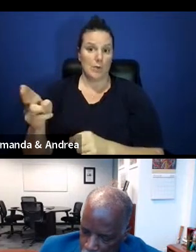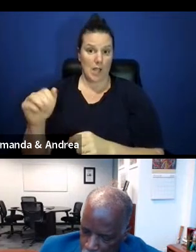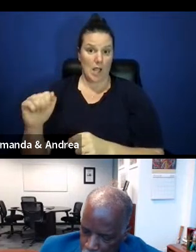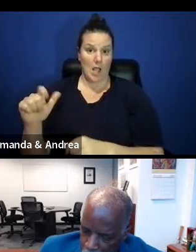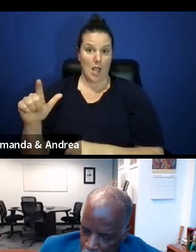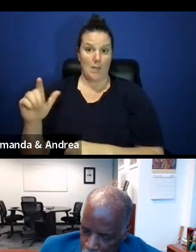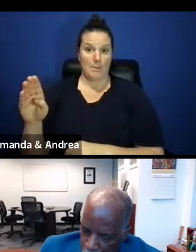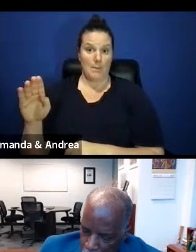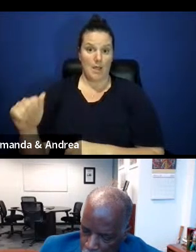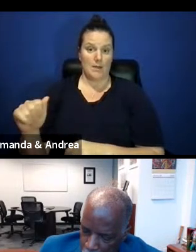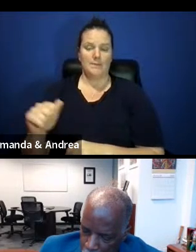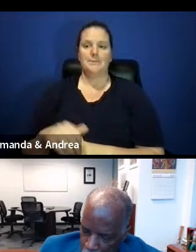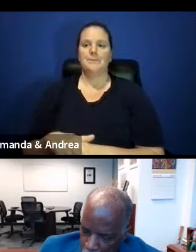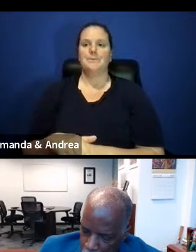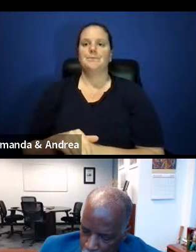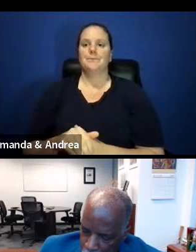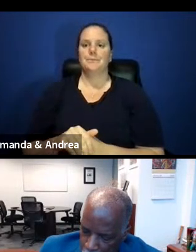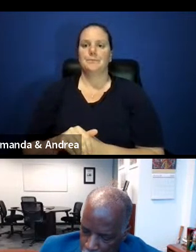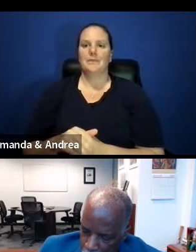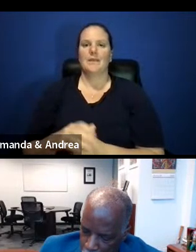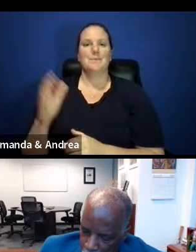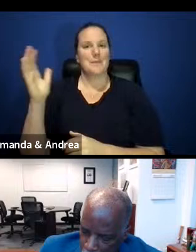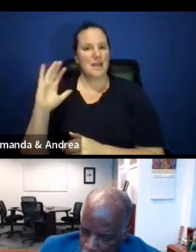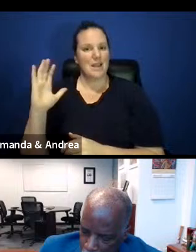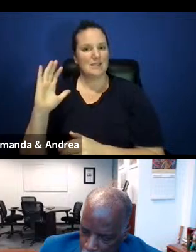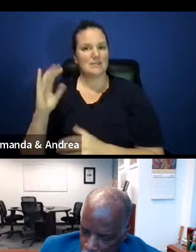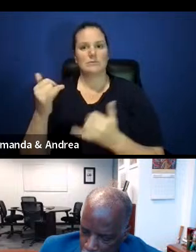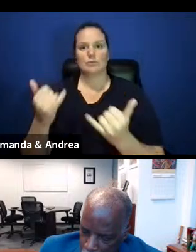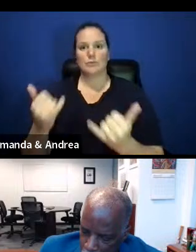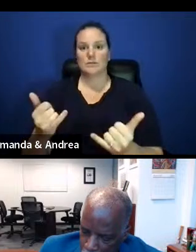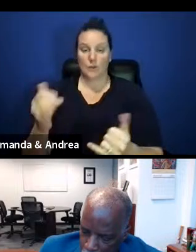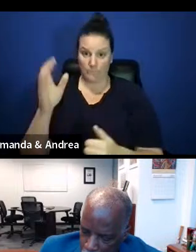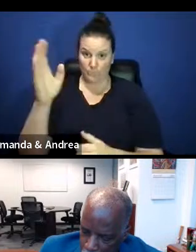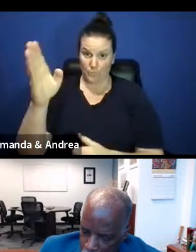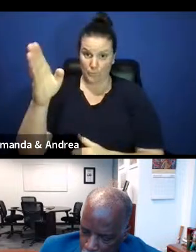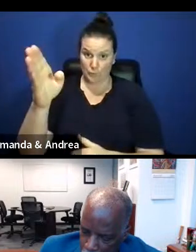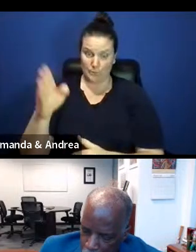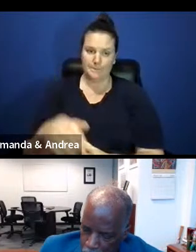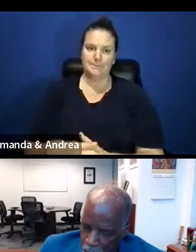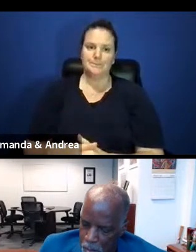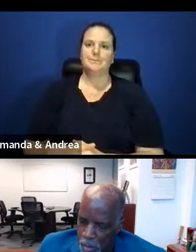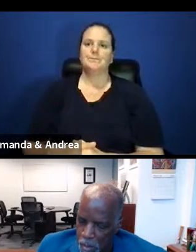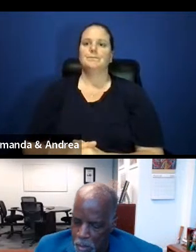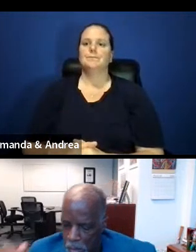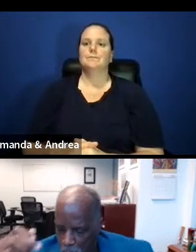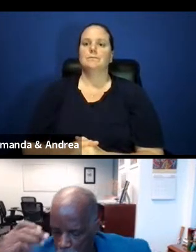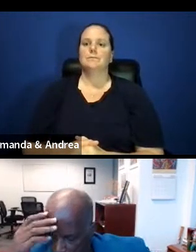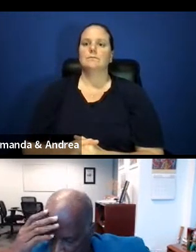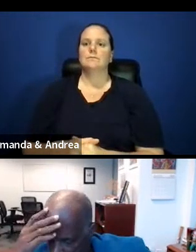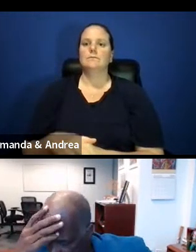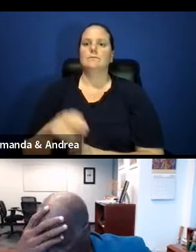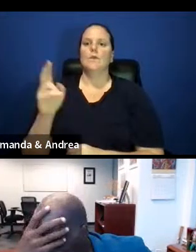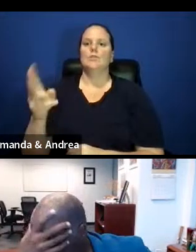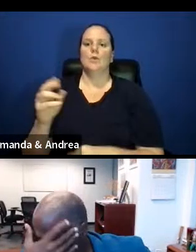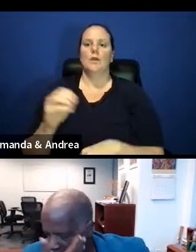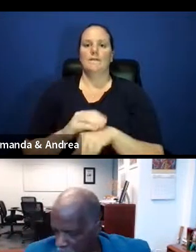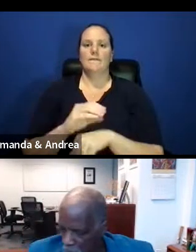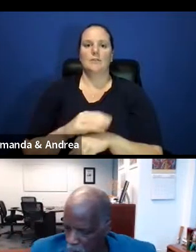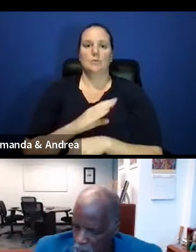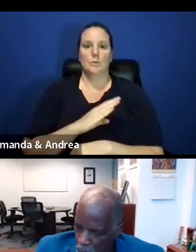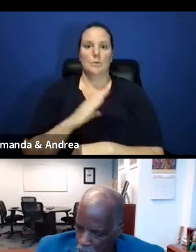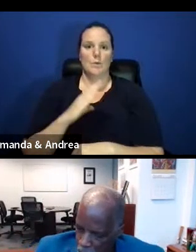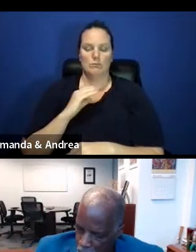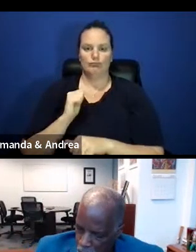Albina, past, present, and future. And it's the Historic Albina Advisory Board has been in